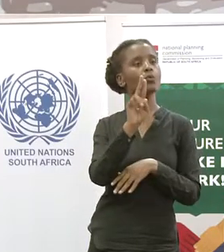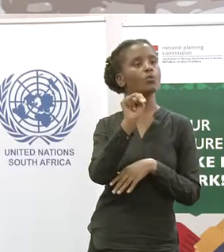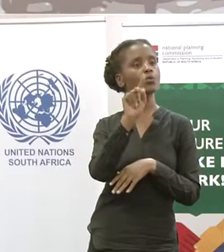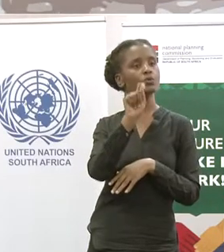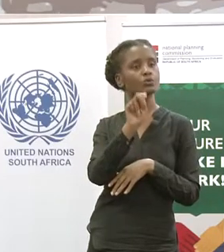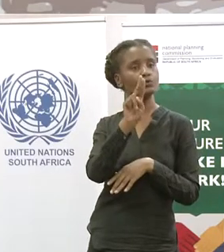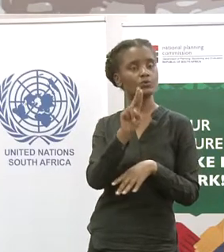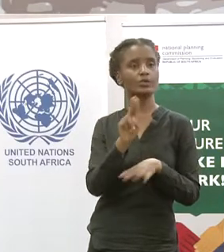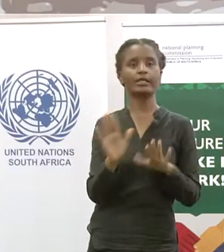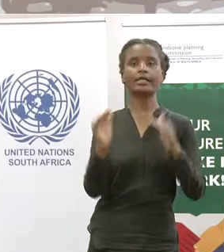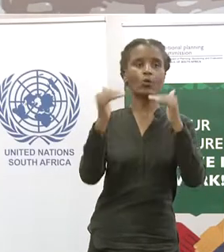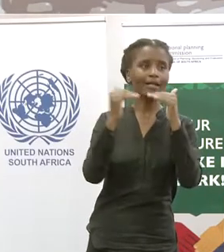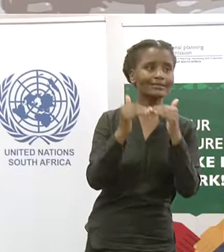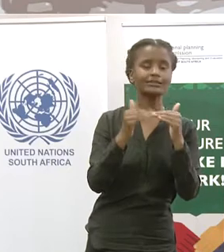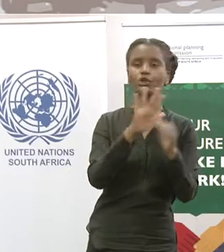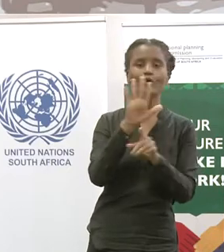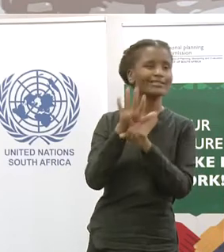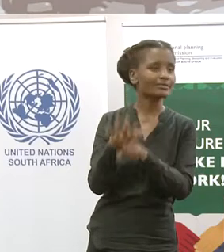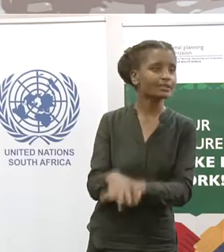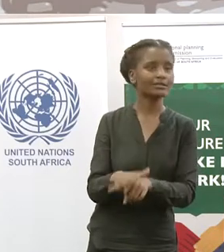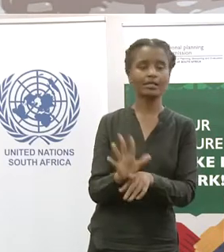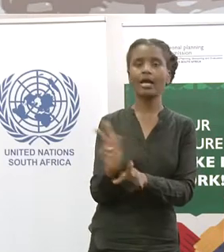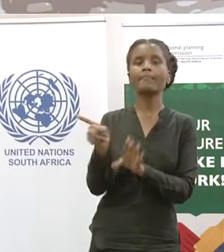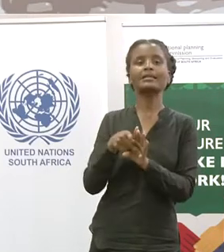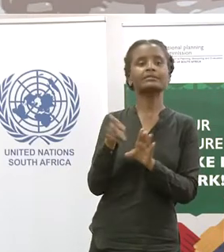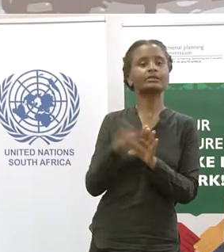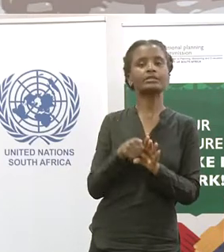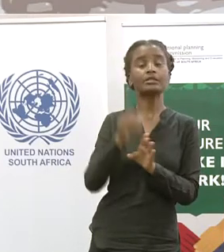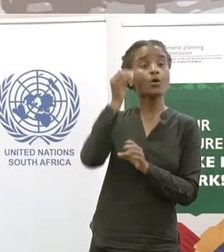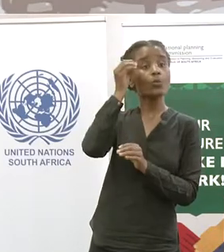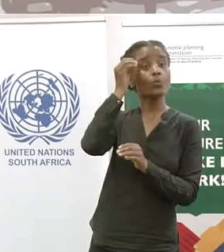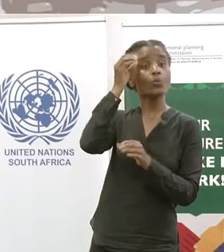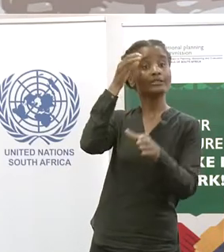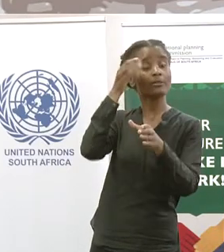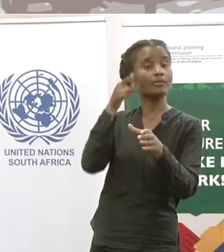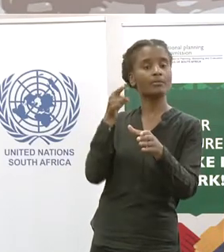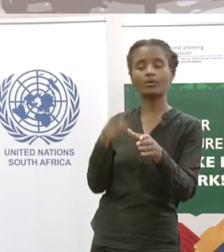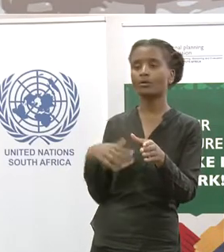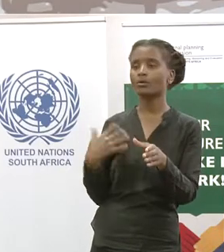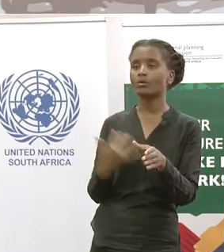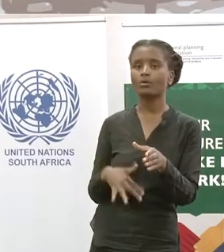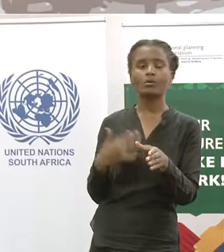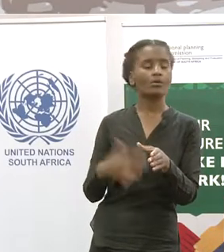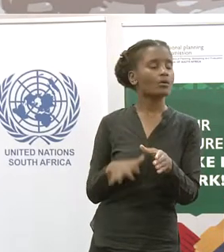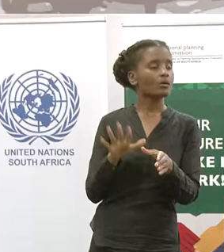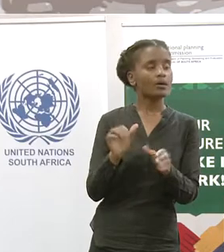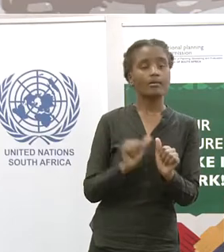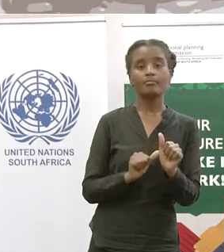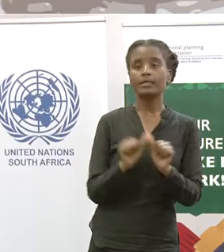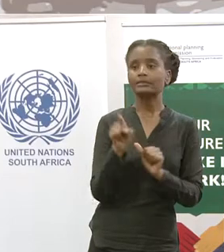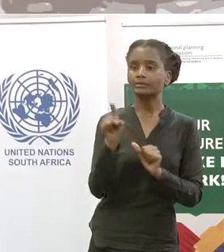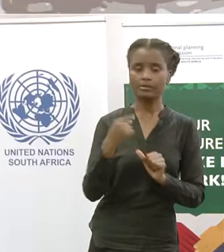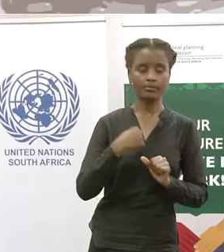non-discrimination, inclusion, participation, and his wisdom to convey it has truly been an